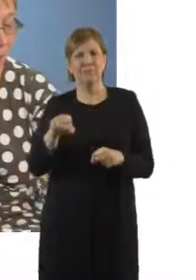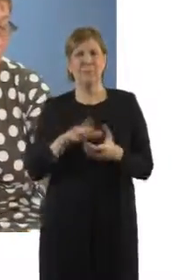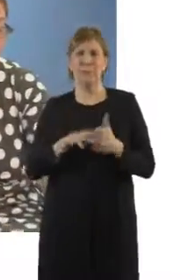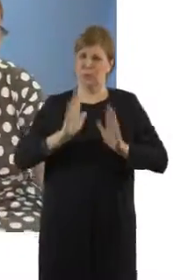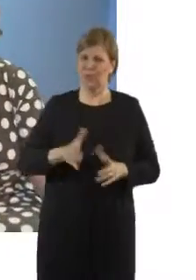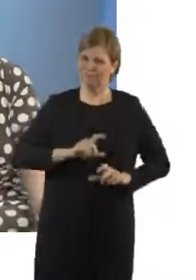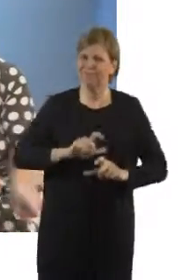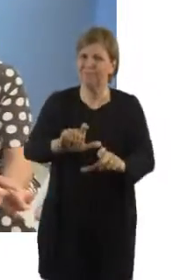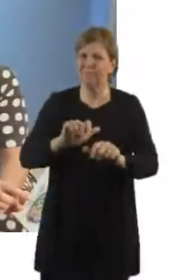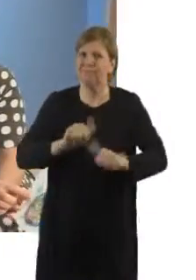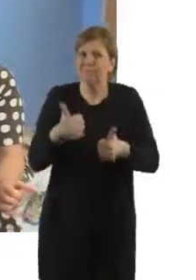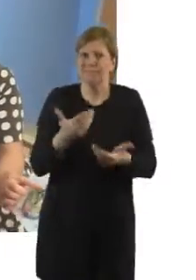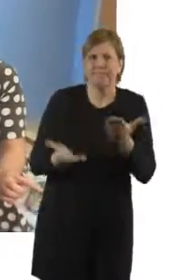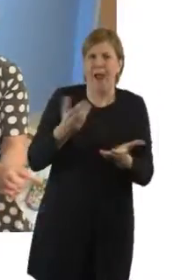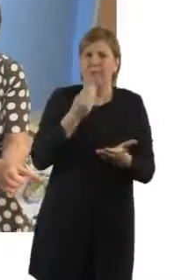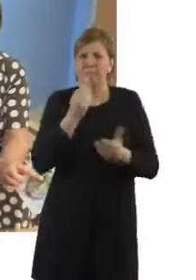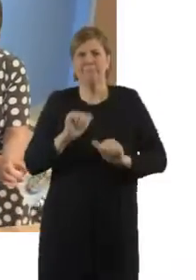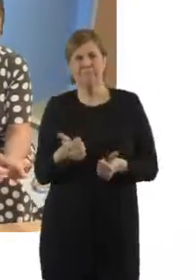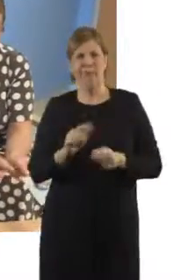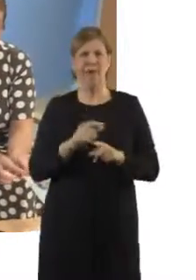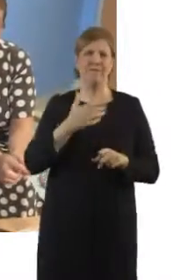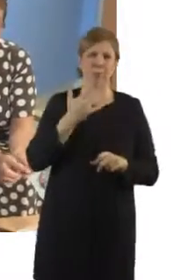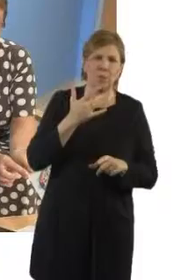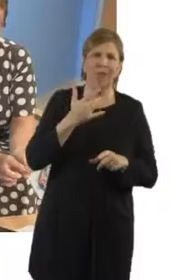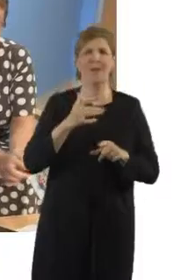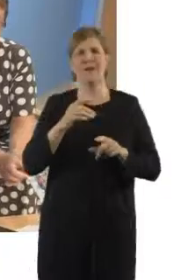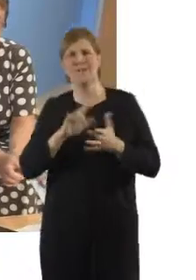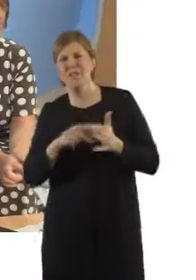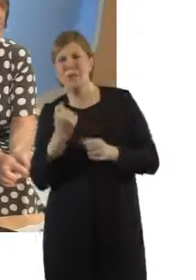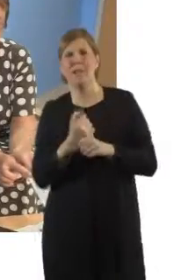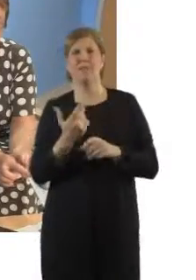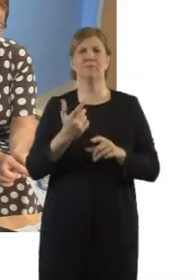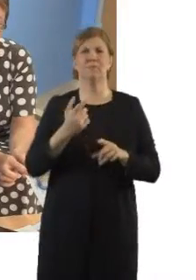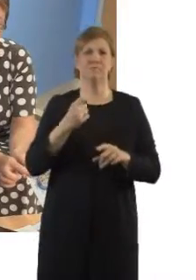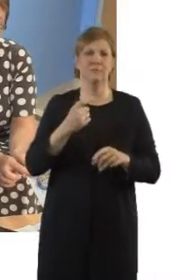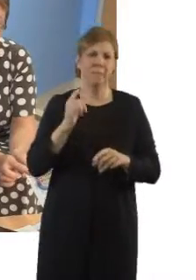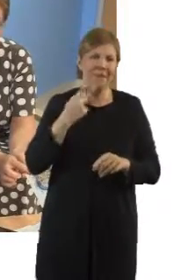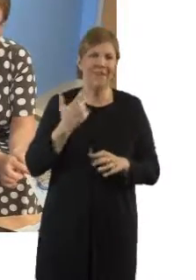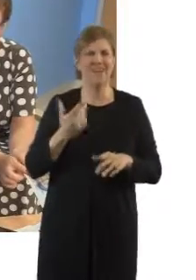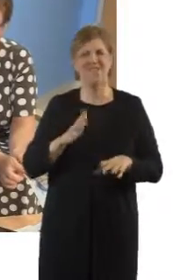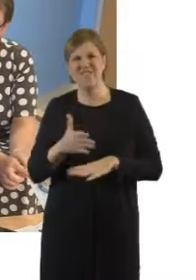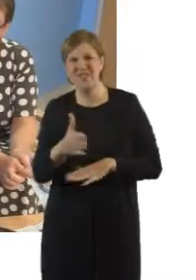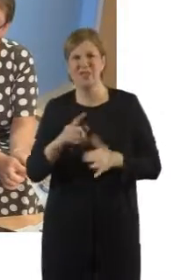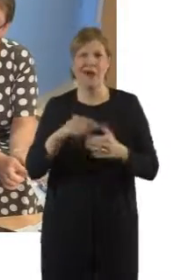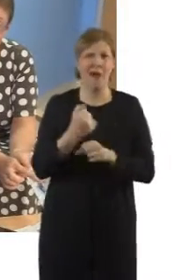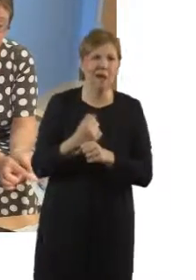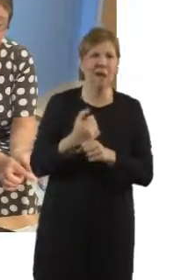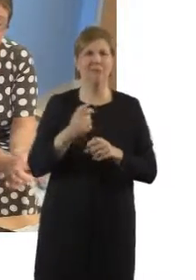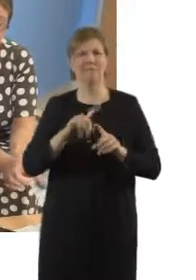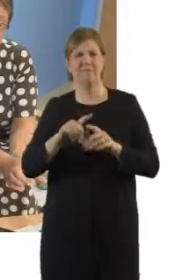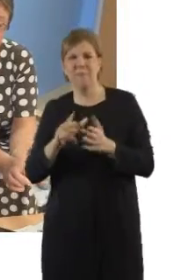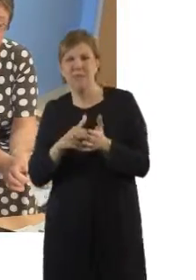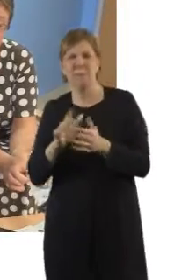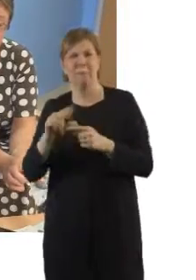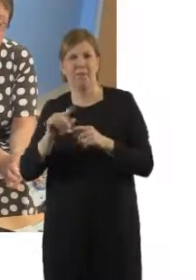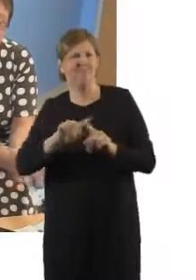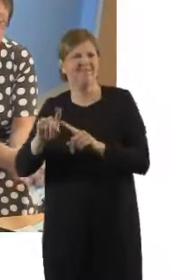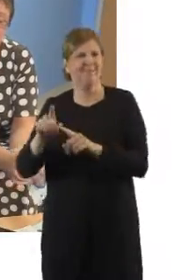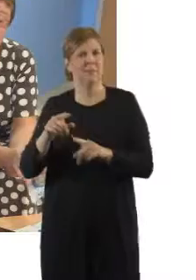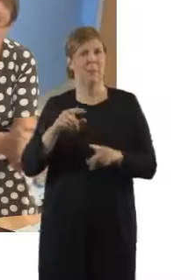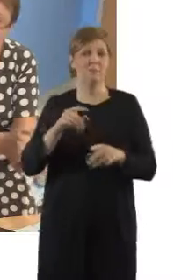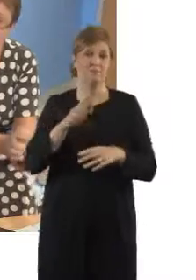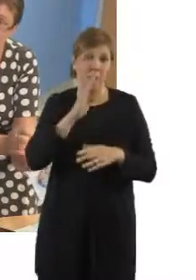diet, including lots of fruit and veg, a portion of lean meat, fish or eggs, and some dairy products,